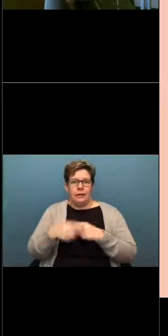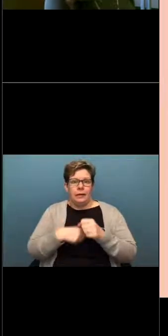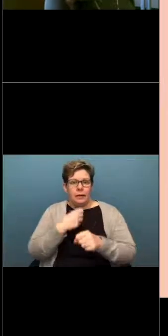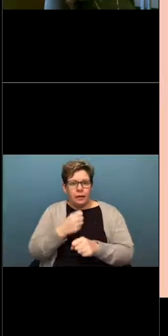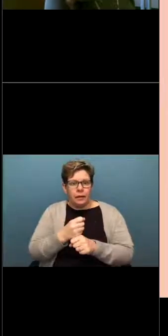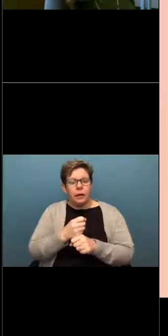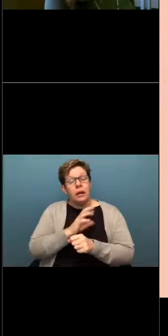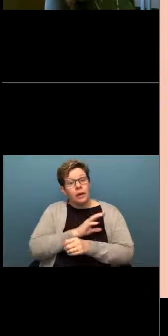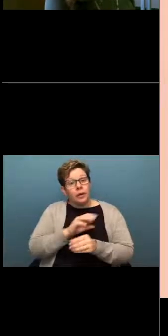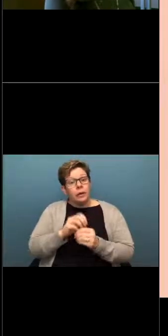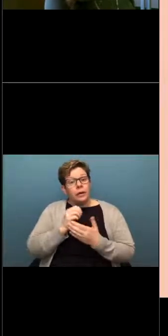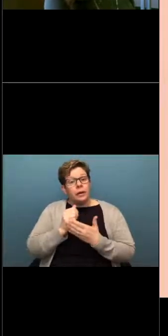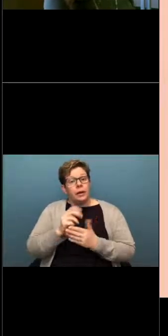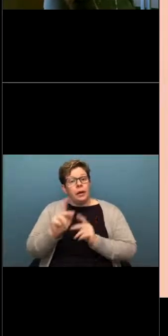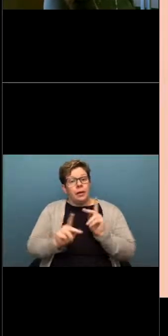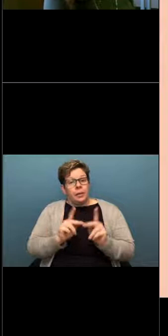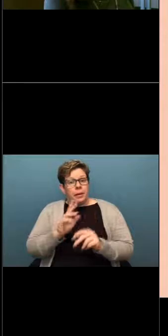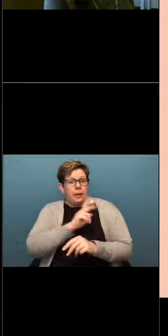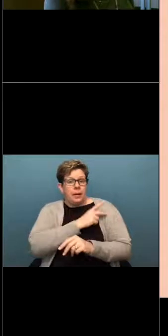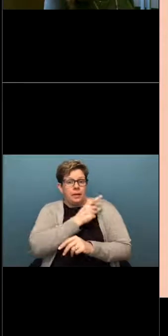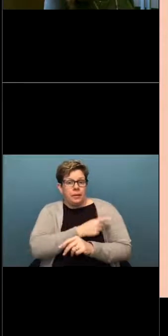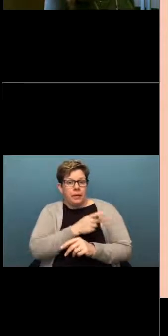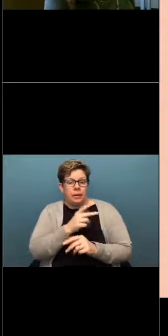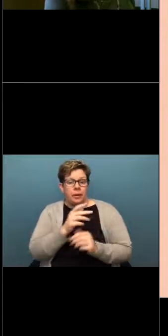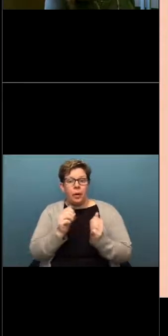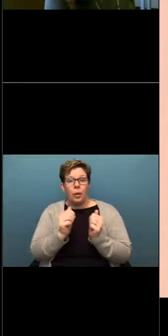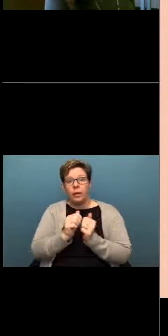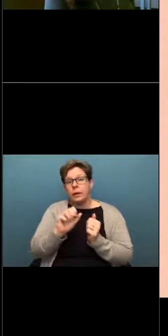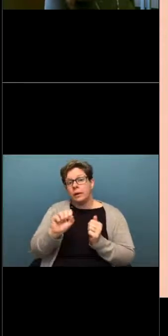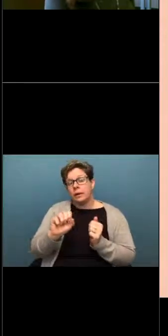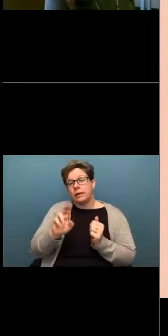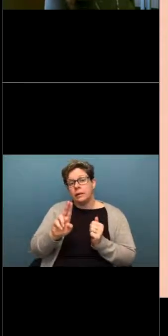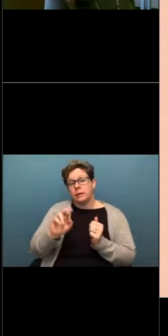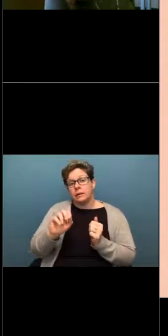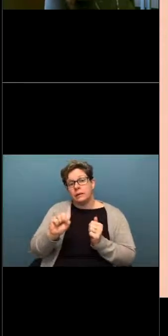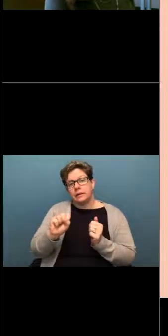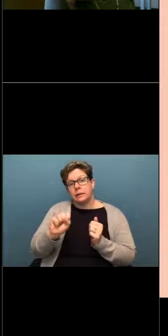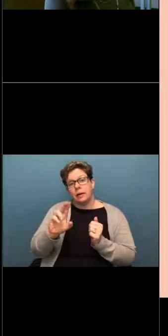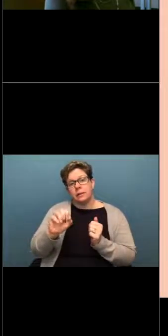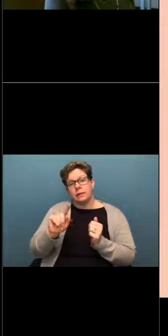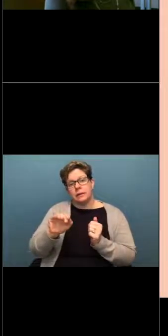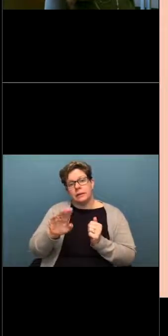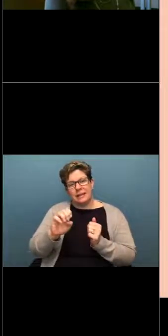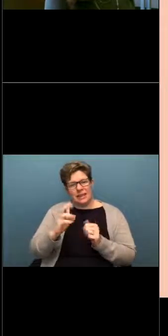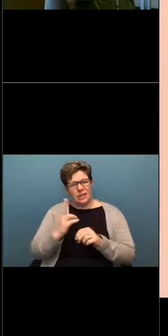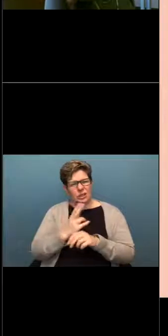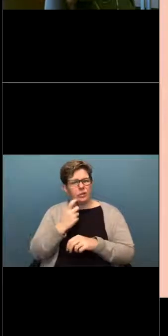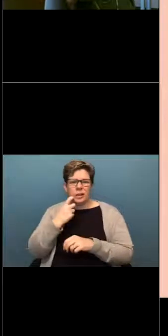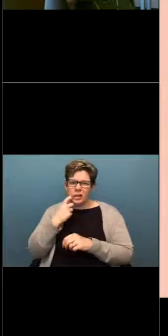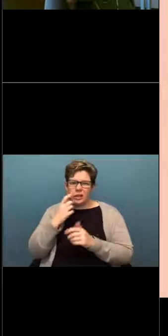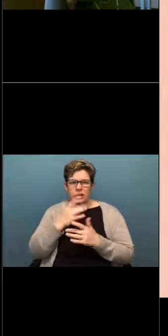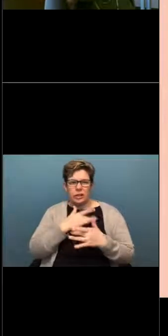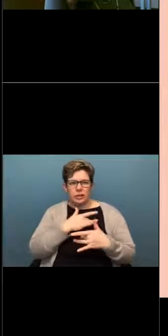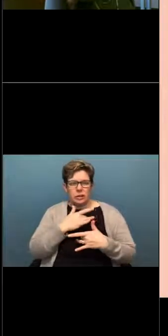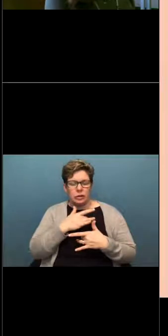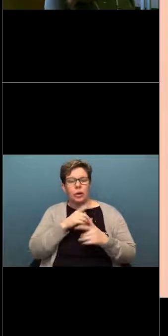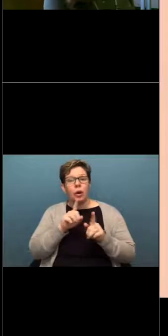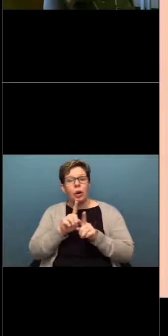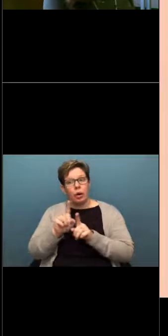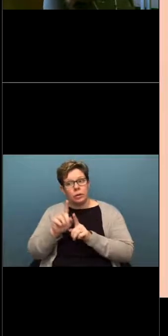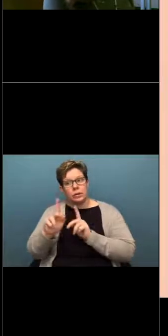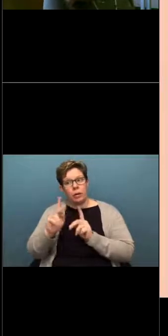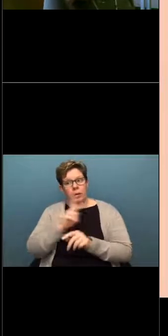helping people and patients with substance use concerns, and also people and patients receiving care for mental health care